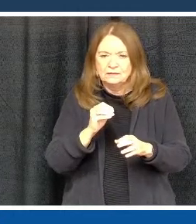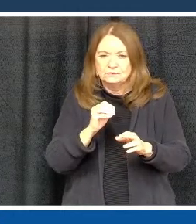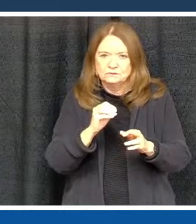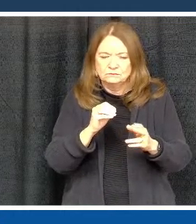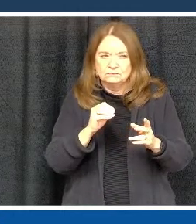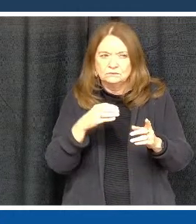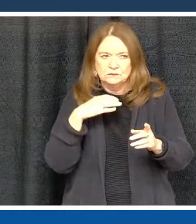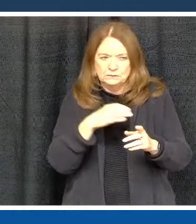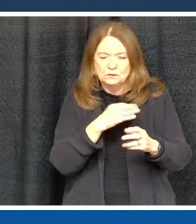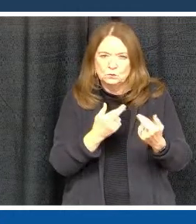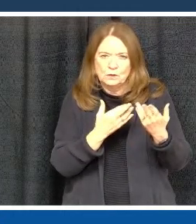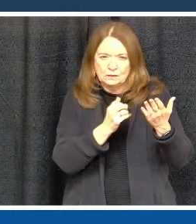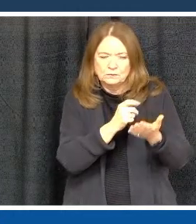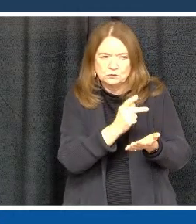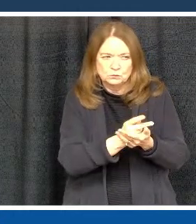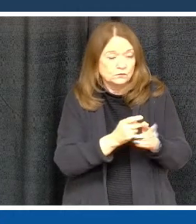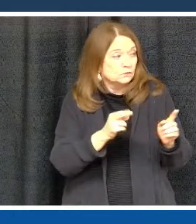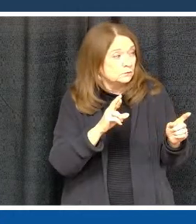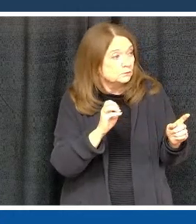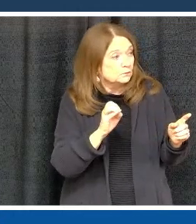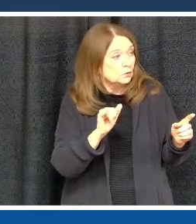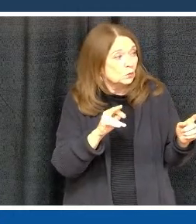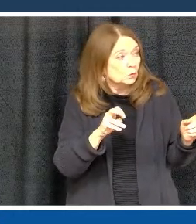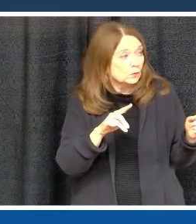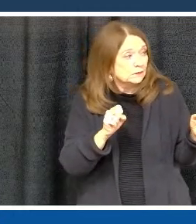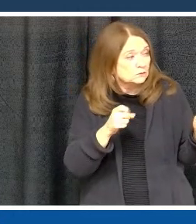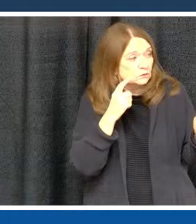or question? Councilperson Reynolds, you're recognized.